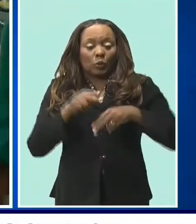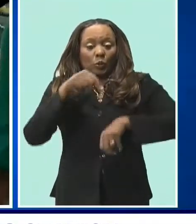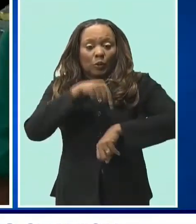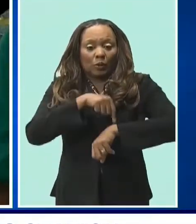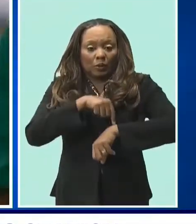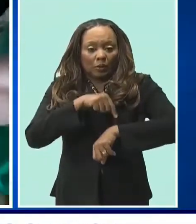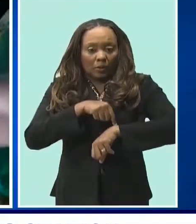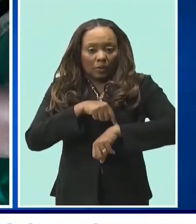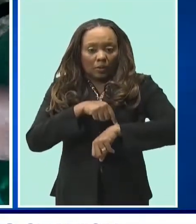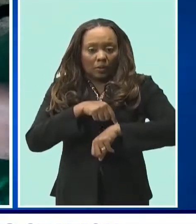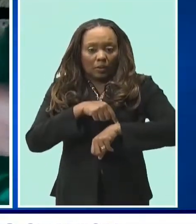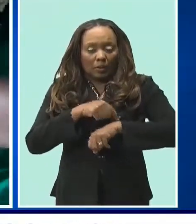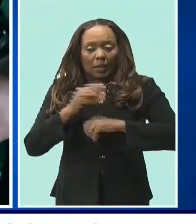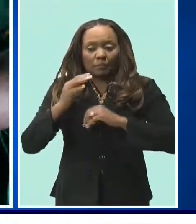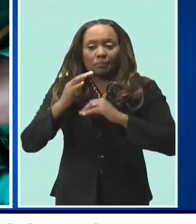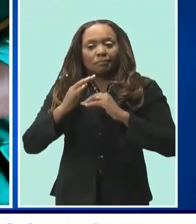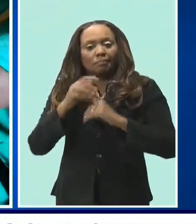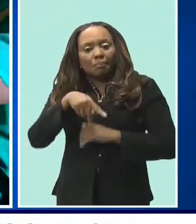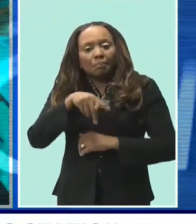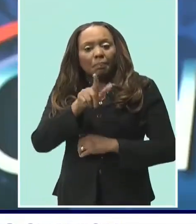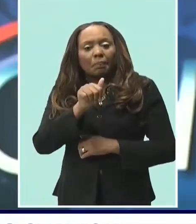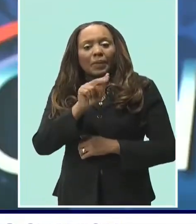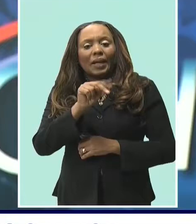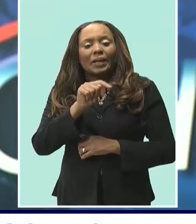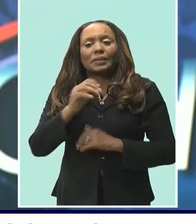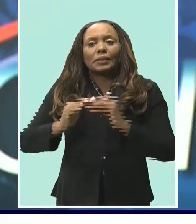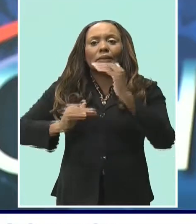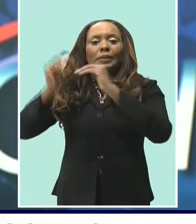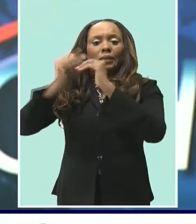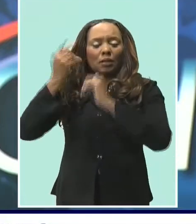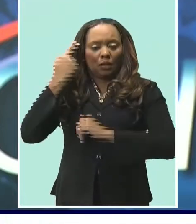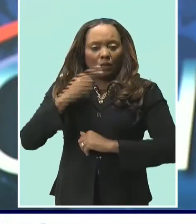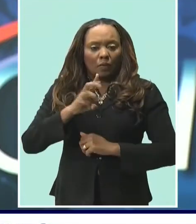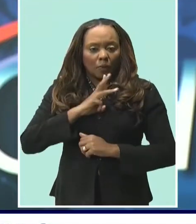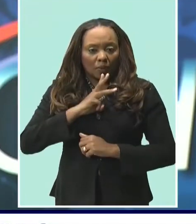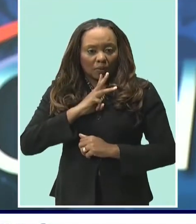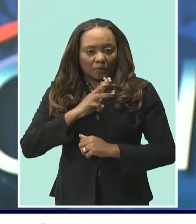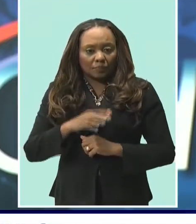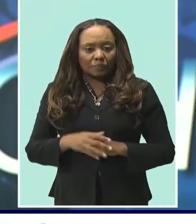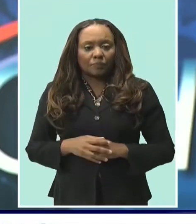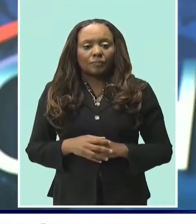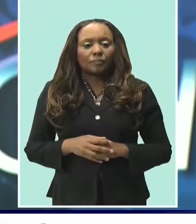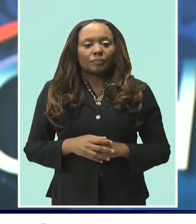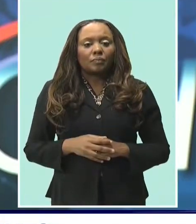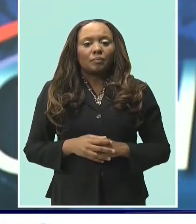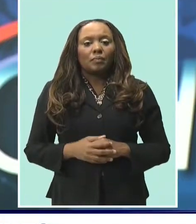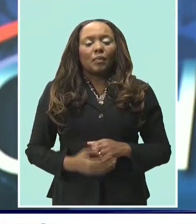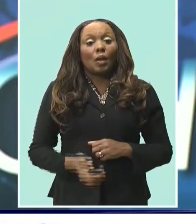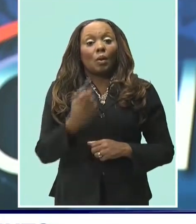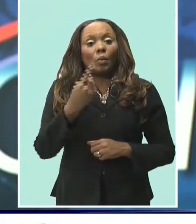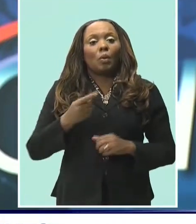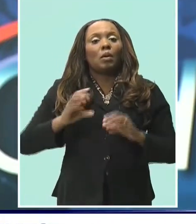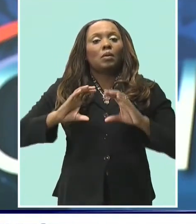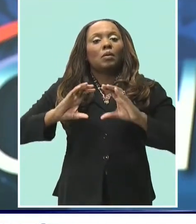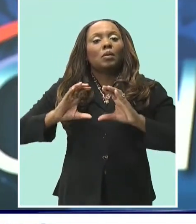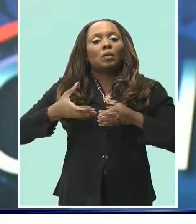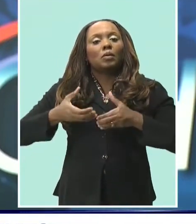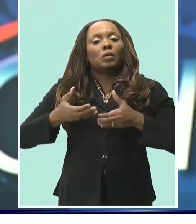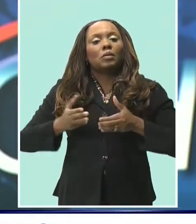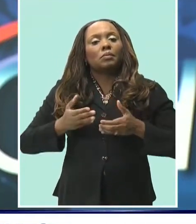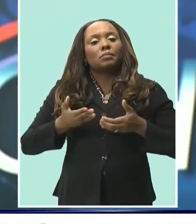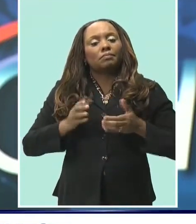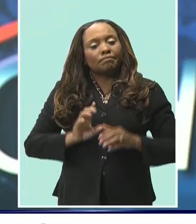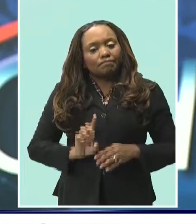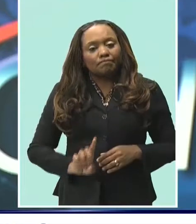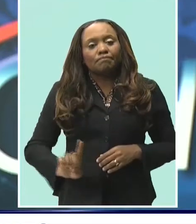Lorna Jones, CBC News. Thanks, Lorna. One group has stepped forward to ensure special needs students are not